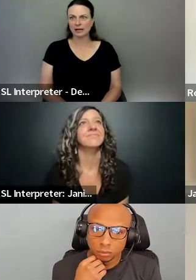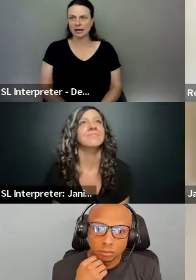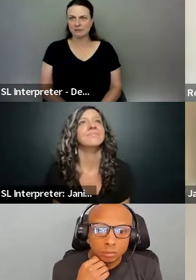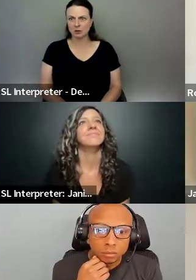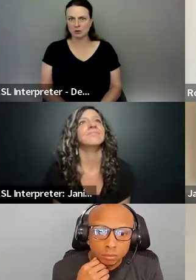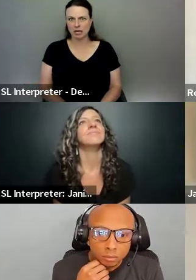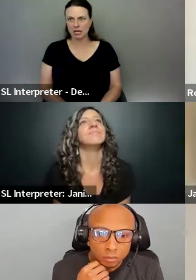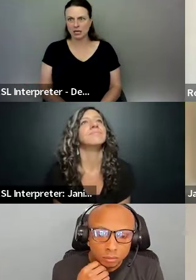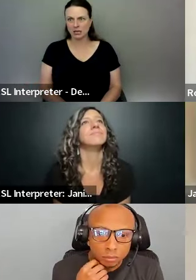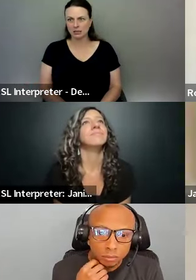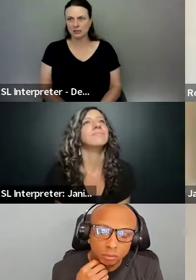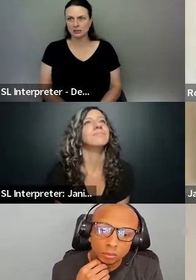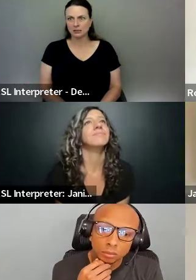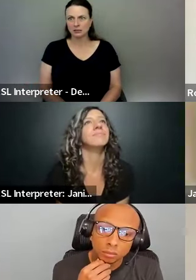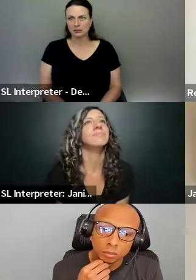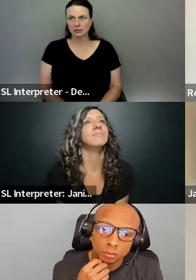Terrific. Okay.